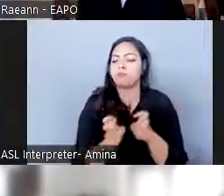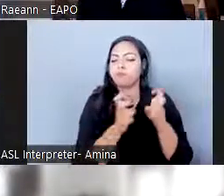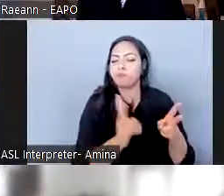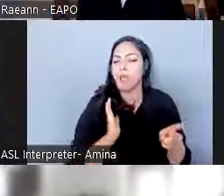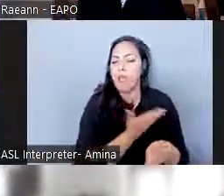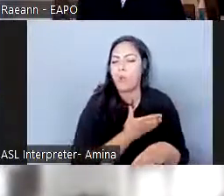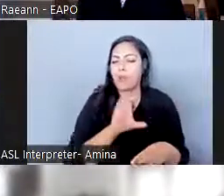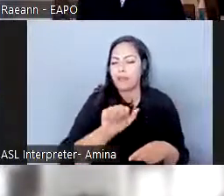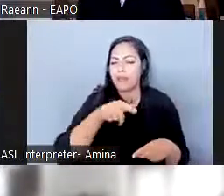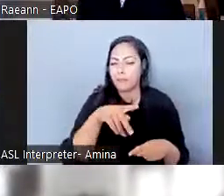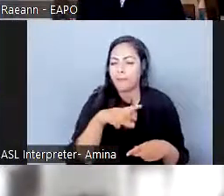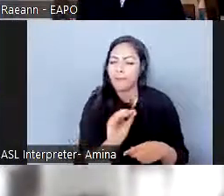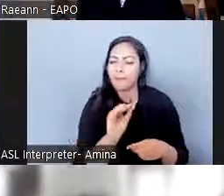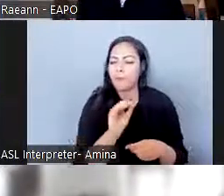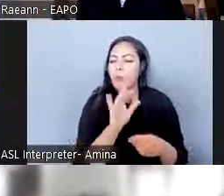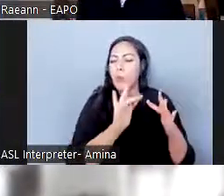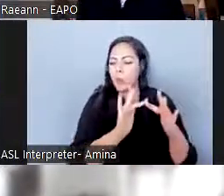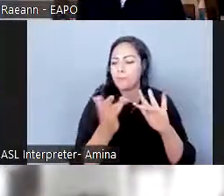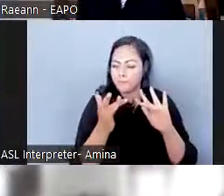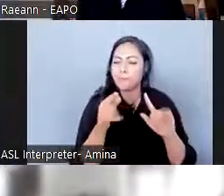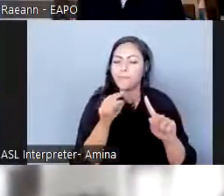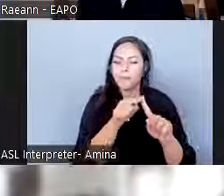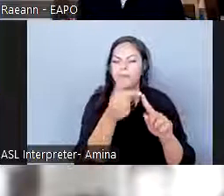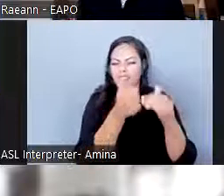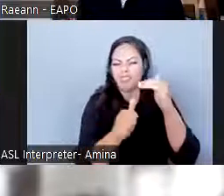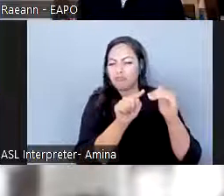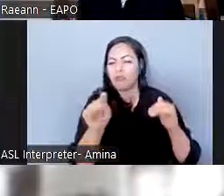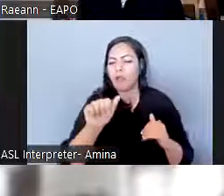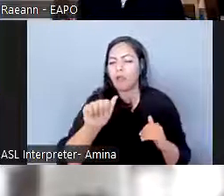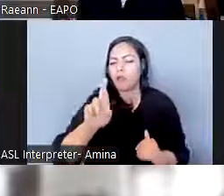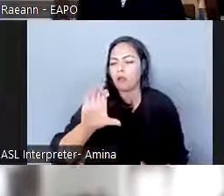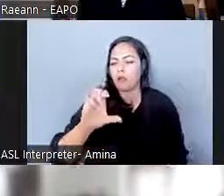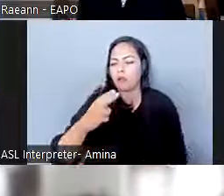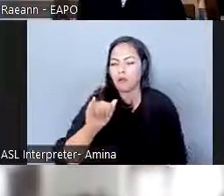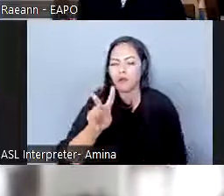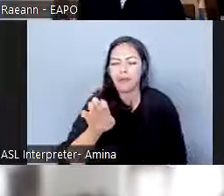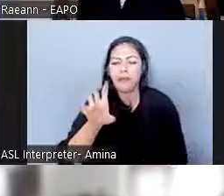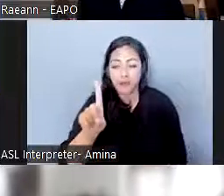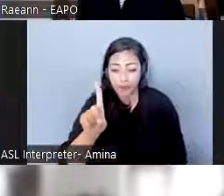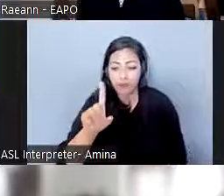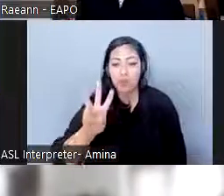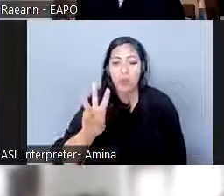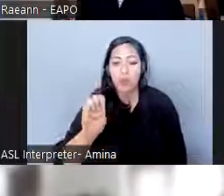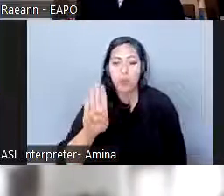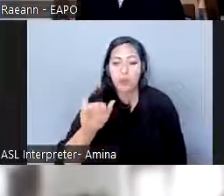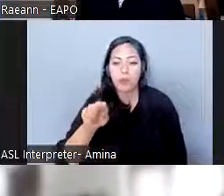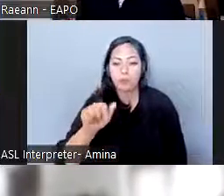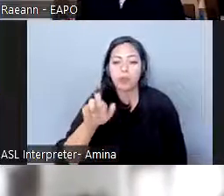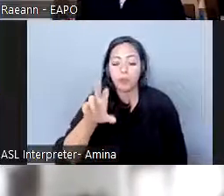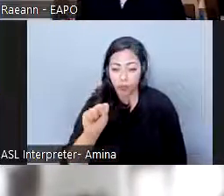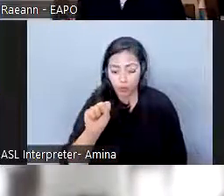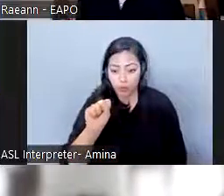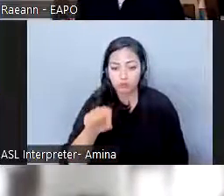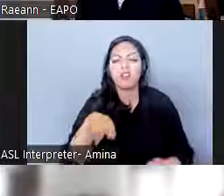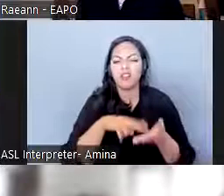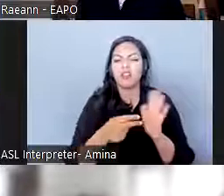webinars. And the PowerPoint presentation will also be available for people to download. And finally, we do